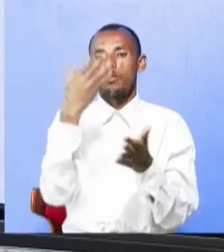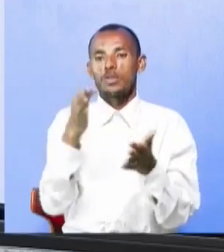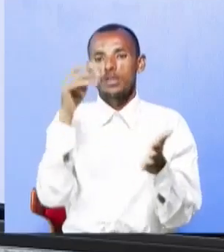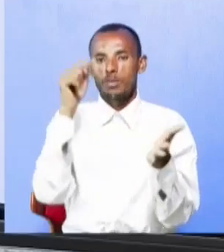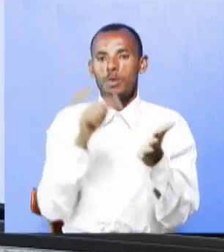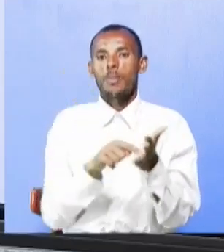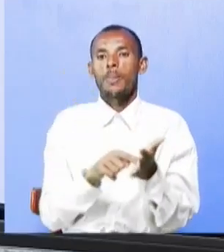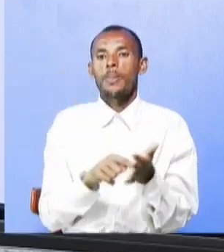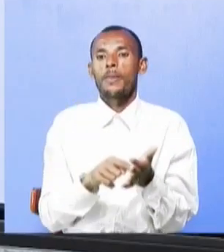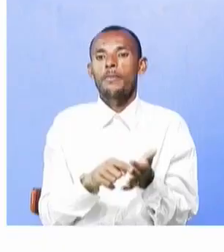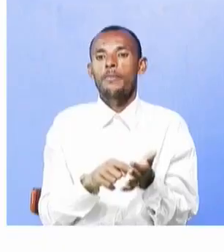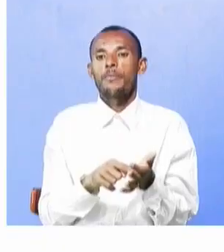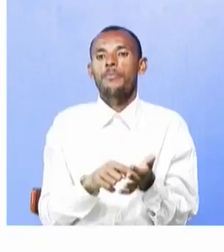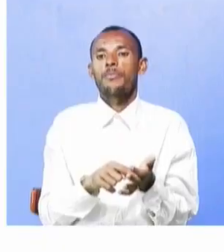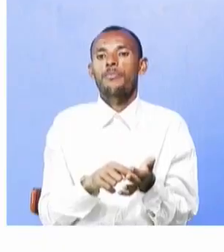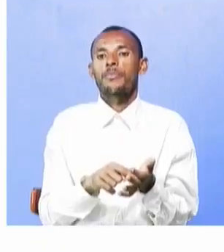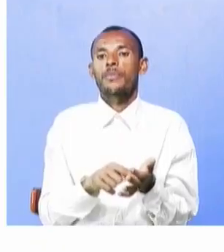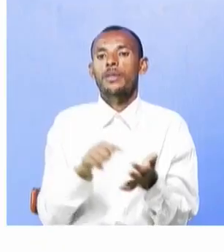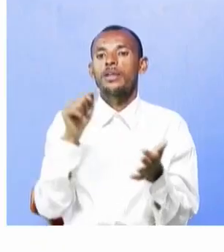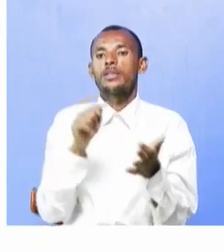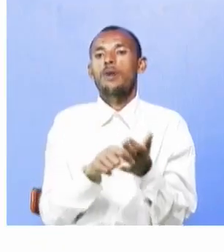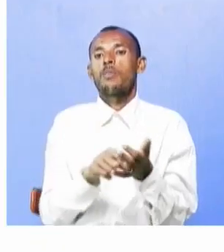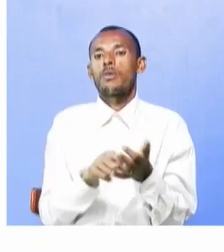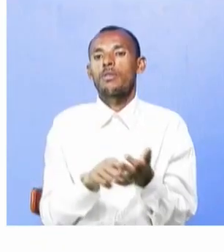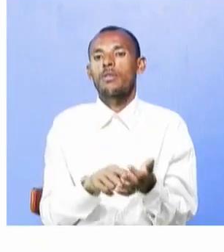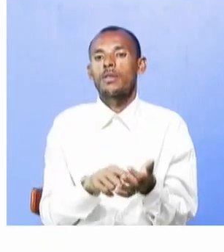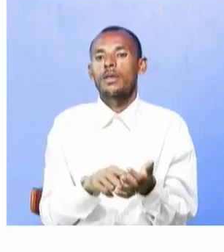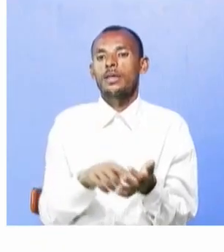point. So the point